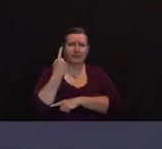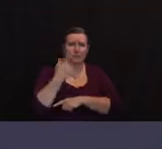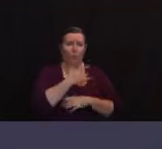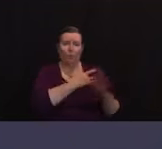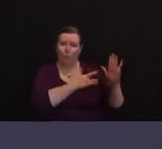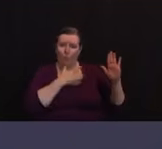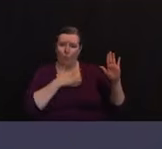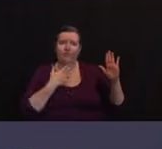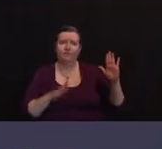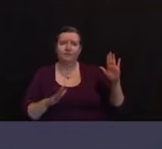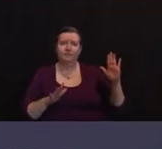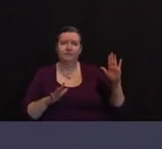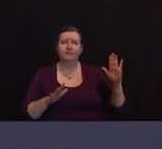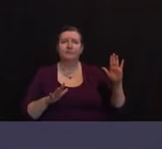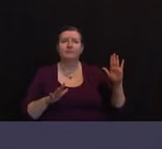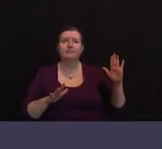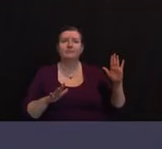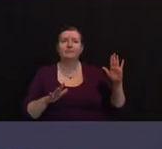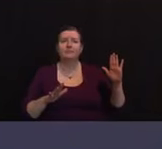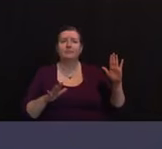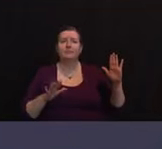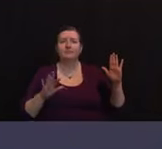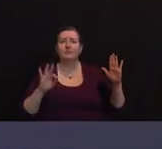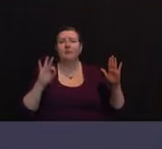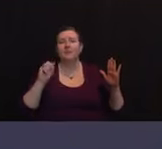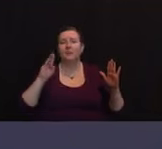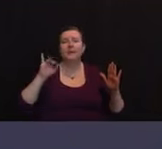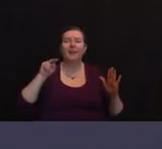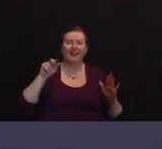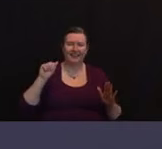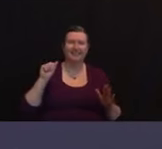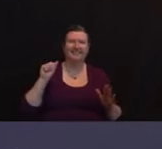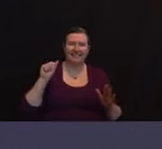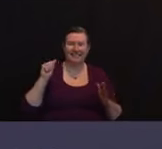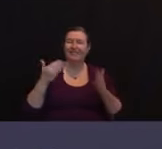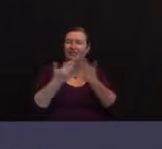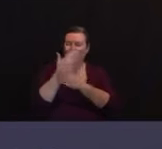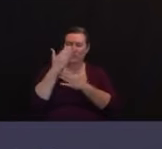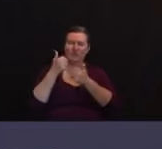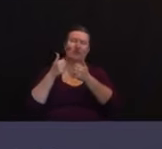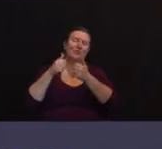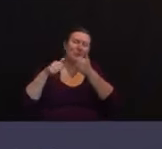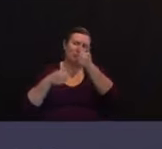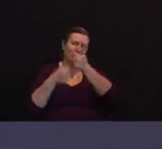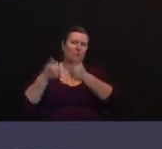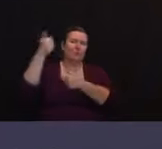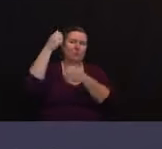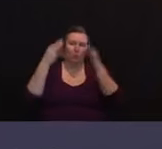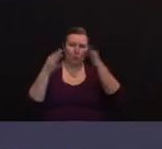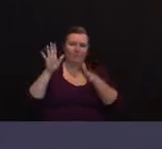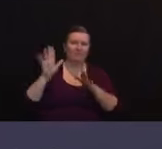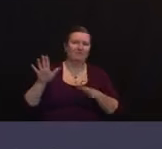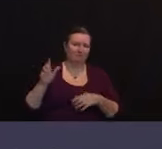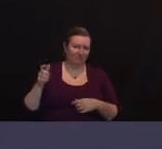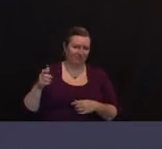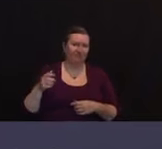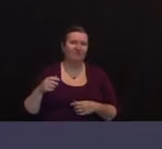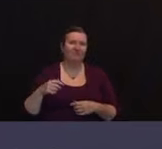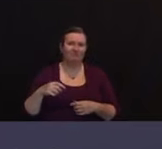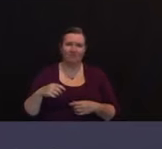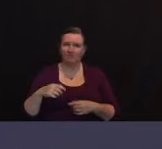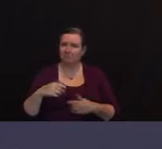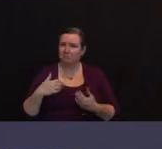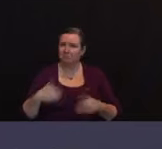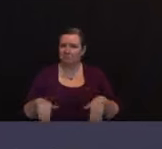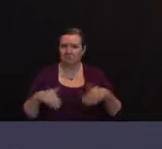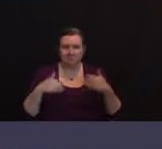Fabiana Pierre-Louis. She handled that with great distinction. So I want to give Justice LaVecchia a